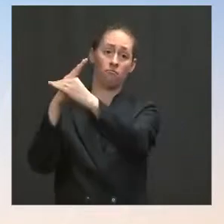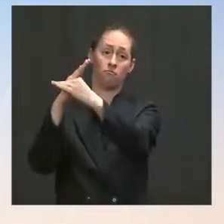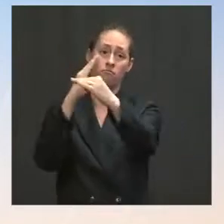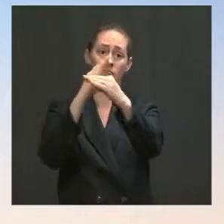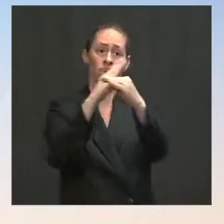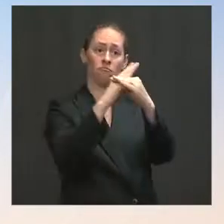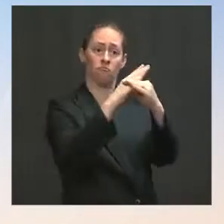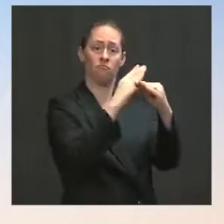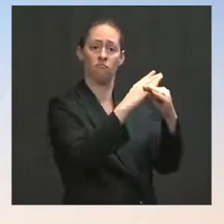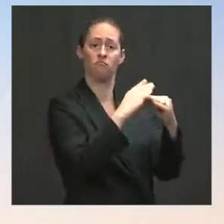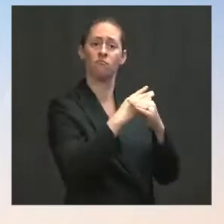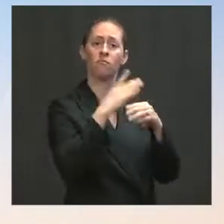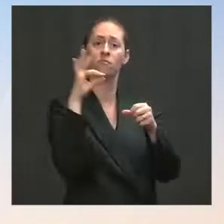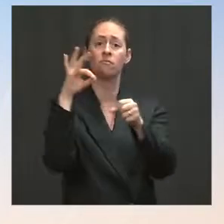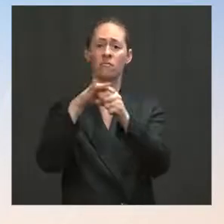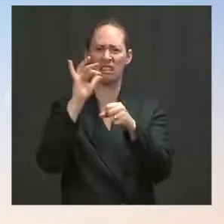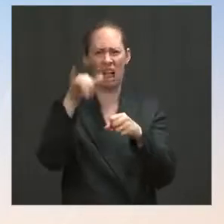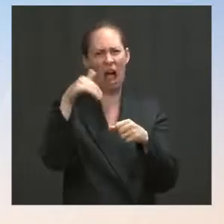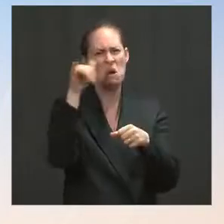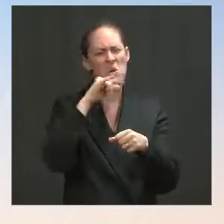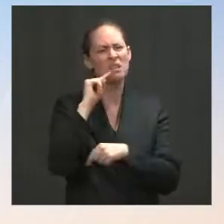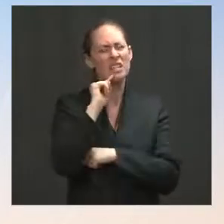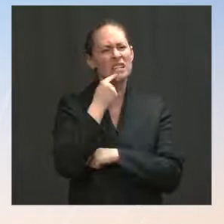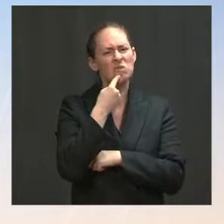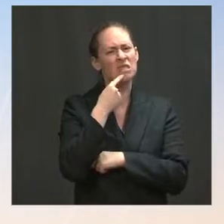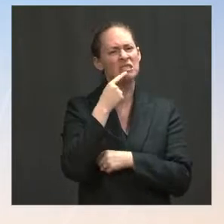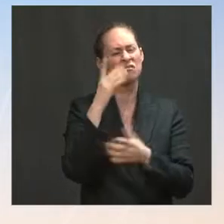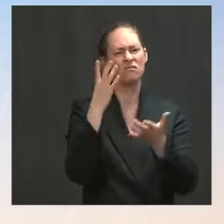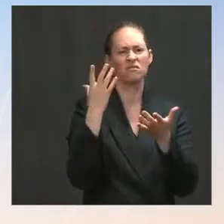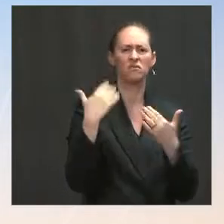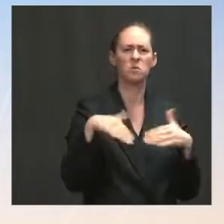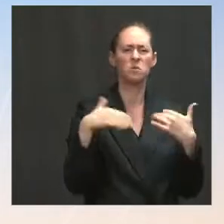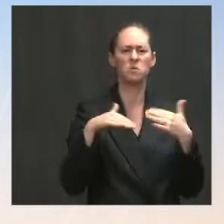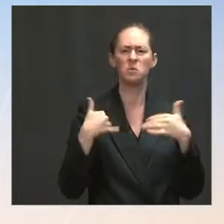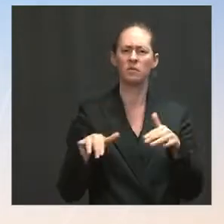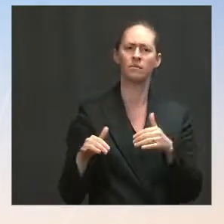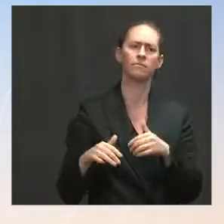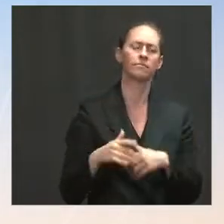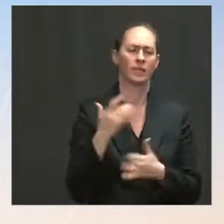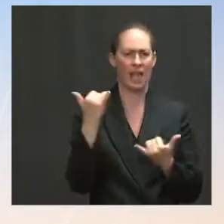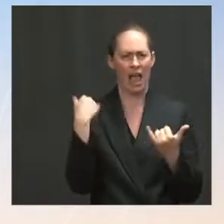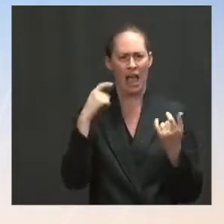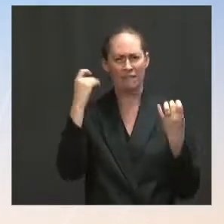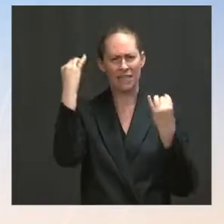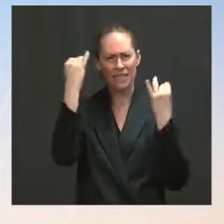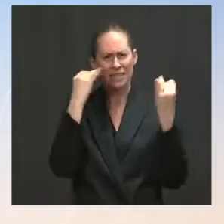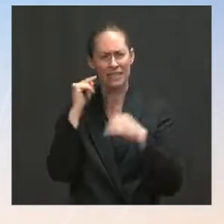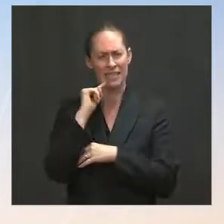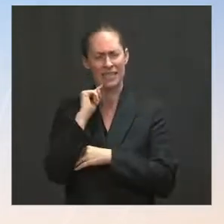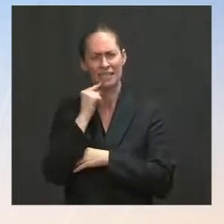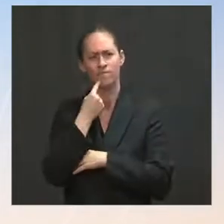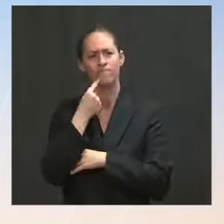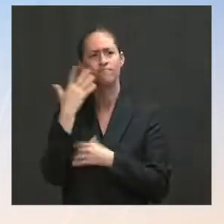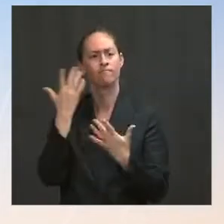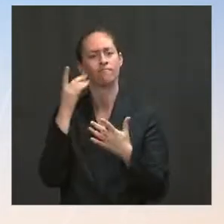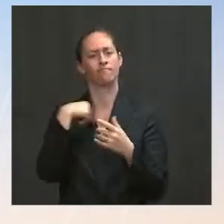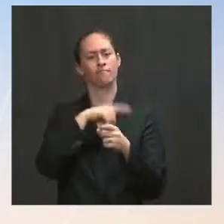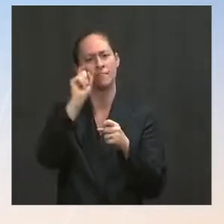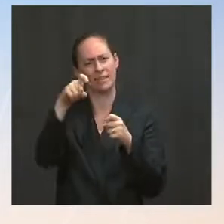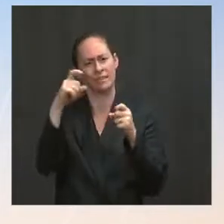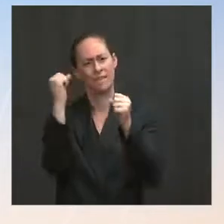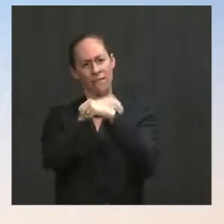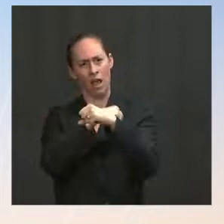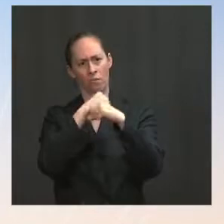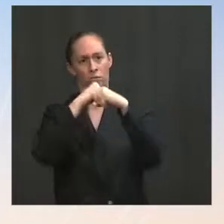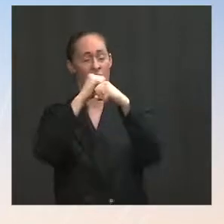he will redouble his commitment to using every tool at his disposal to continue to fight to protect the fundamental right of Americans